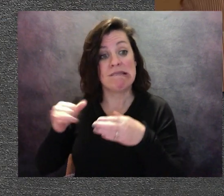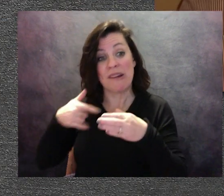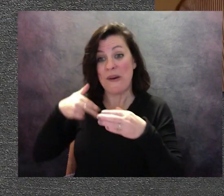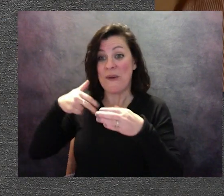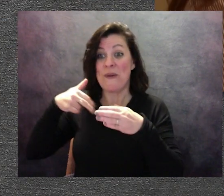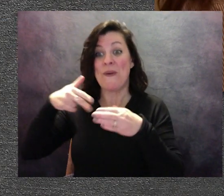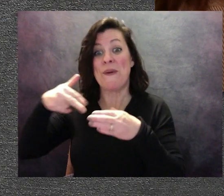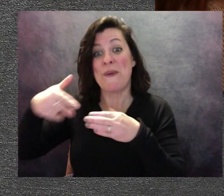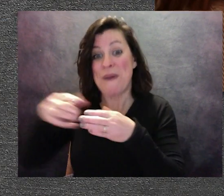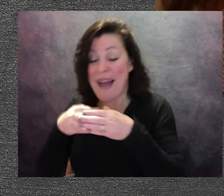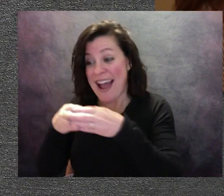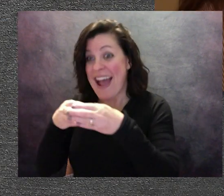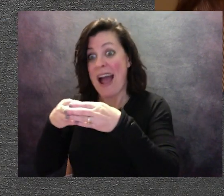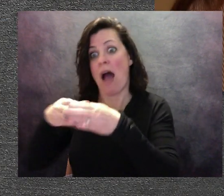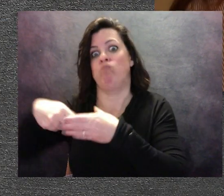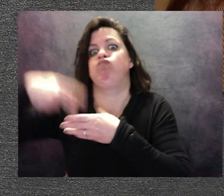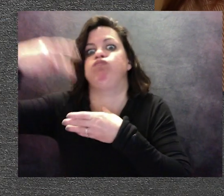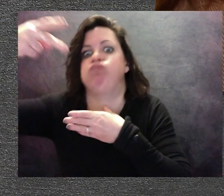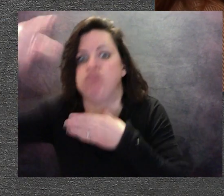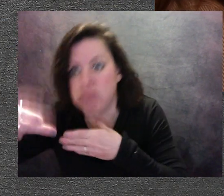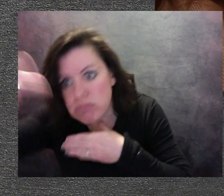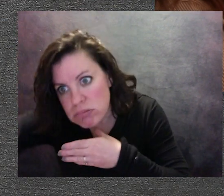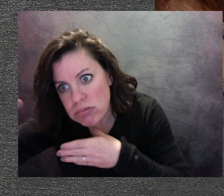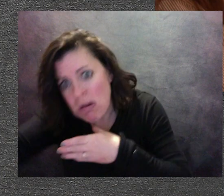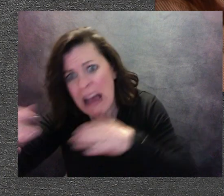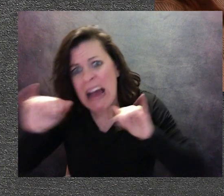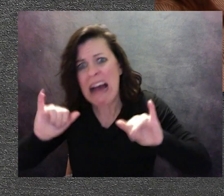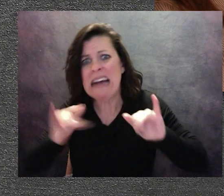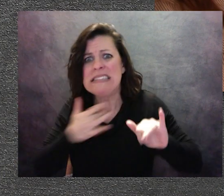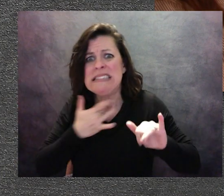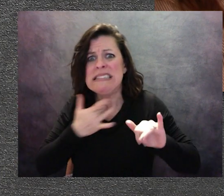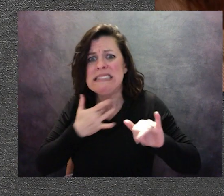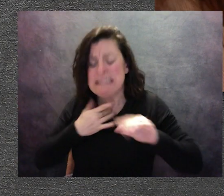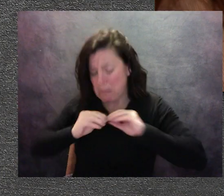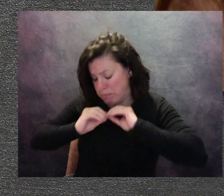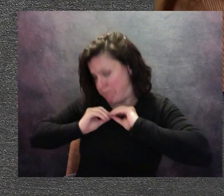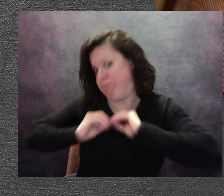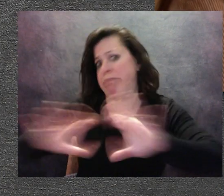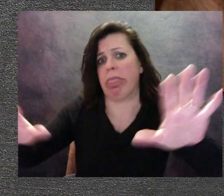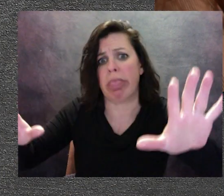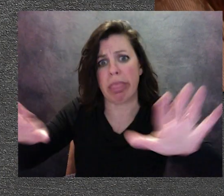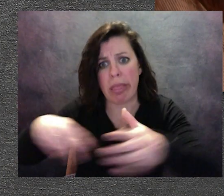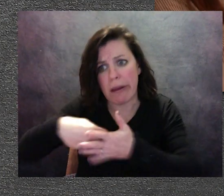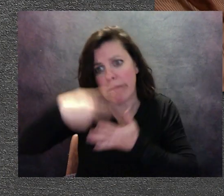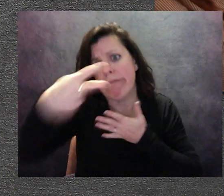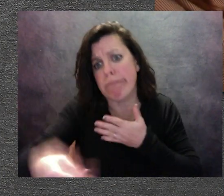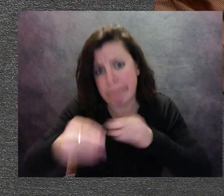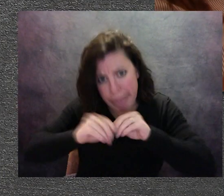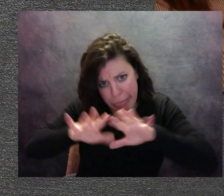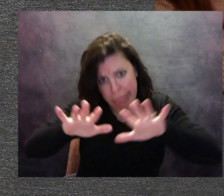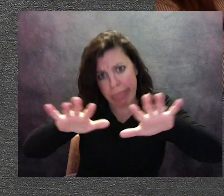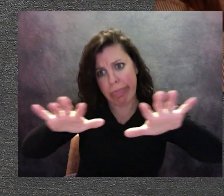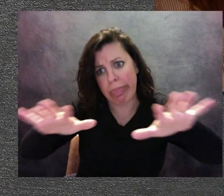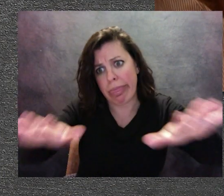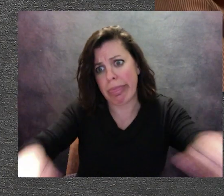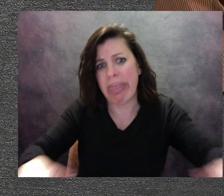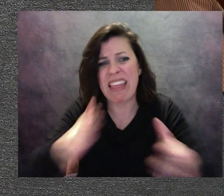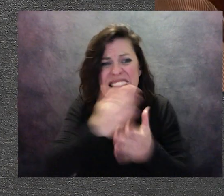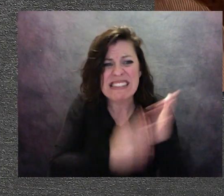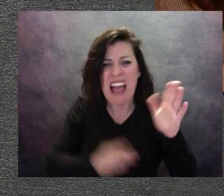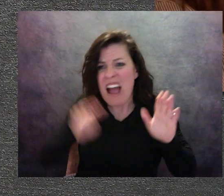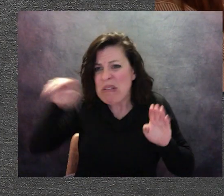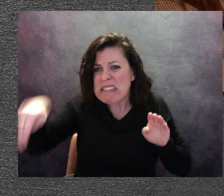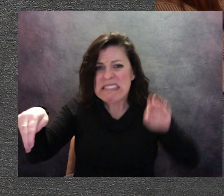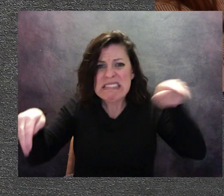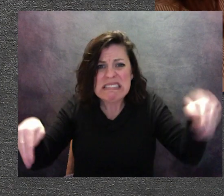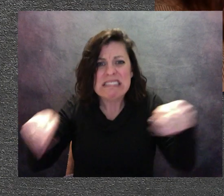Whoops! He trips on the rug. The pins scatter all over the floor, some in the cracks, some on